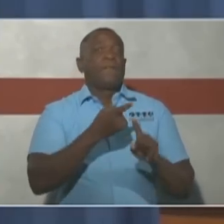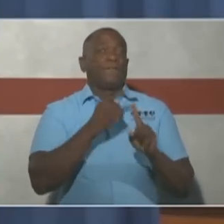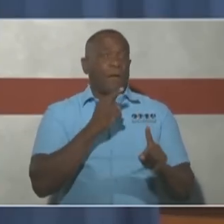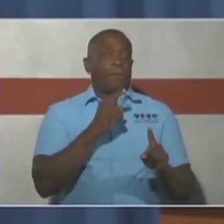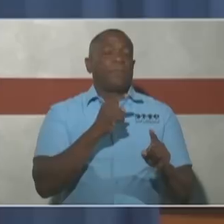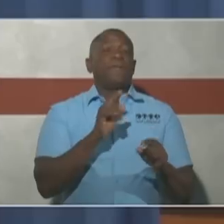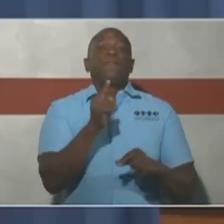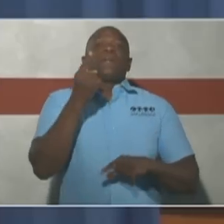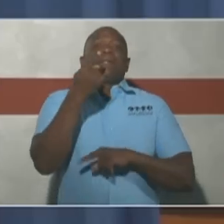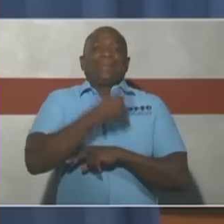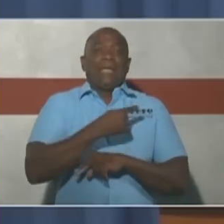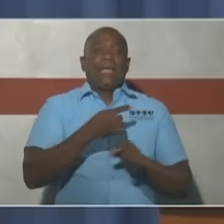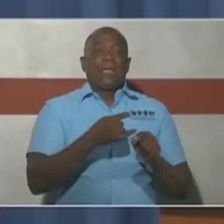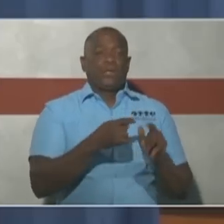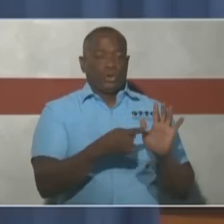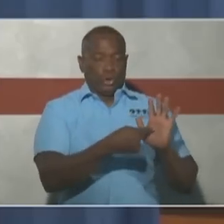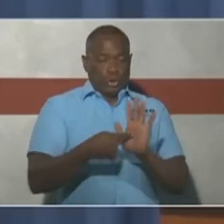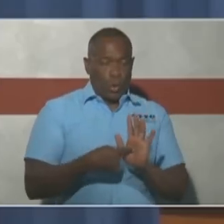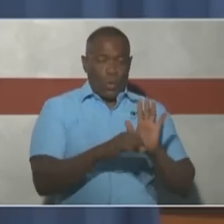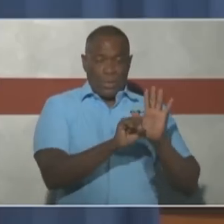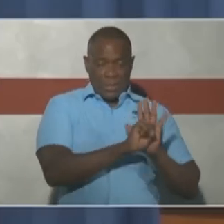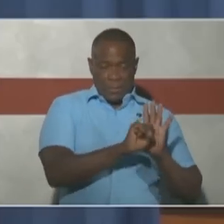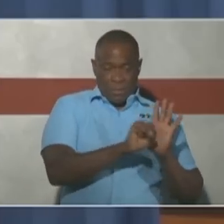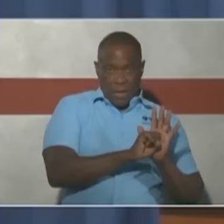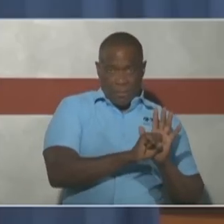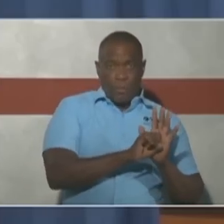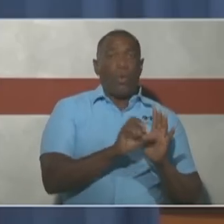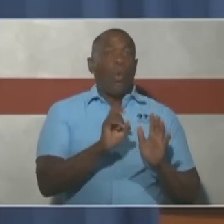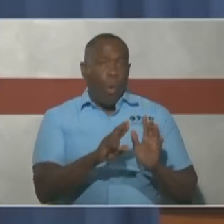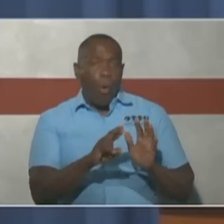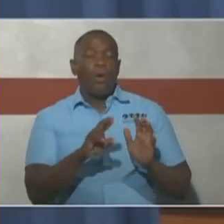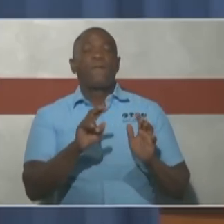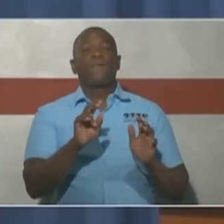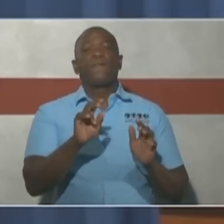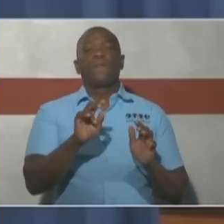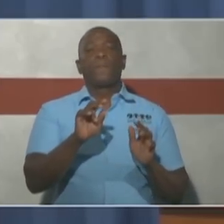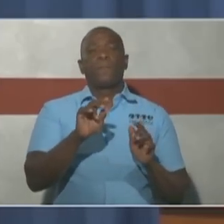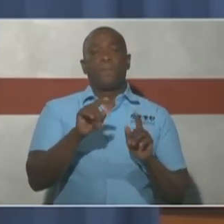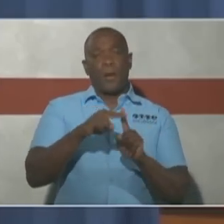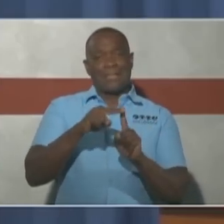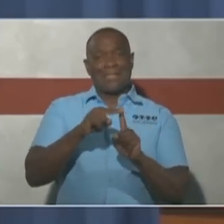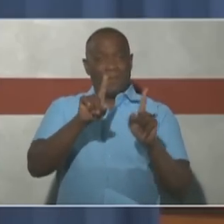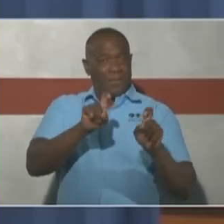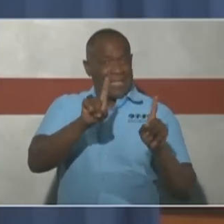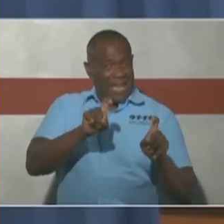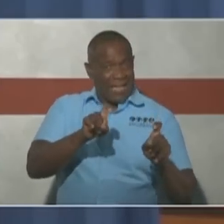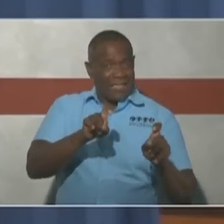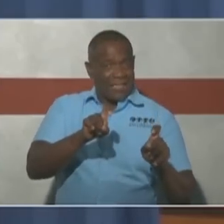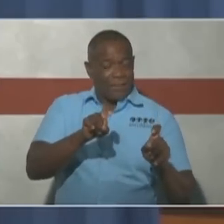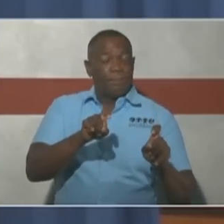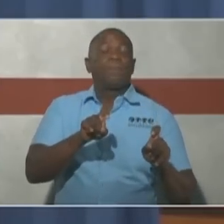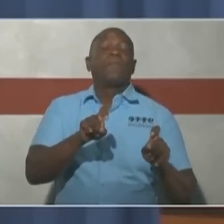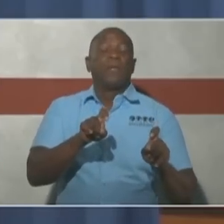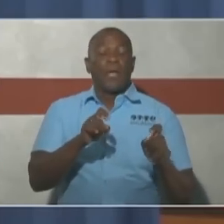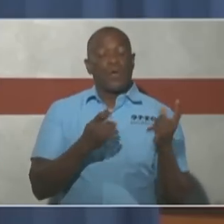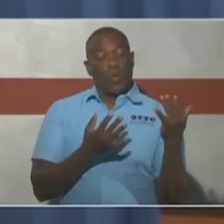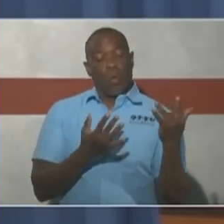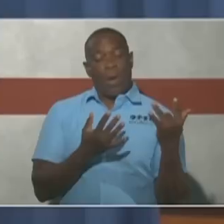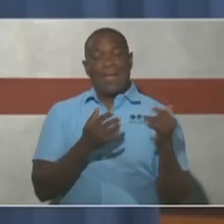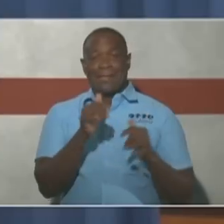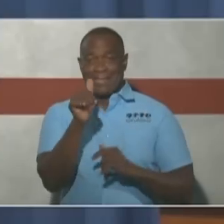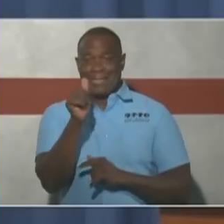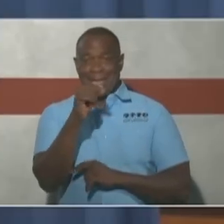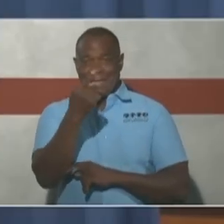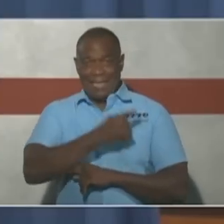people test positive for COVID or are waiting to see if they have tested positive, do they and